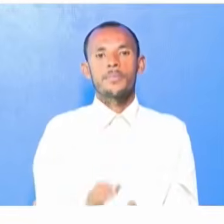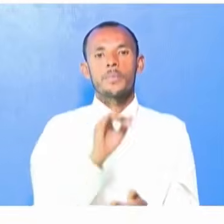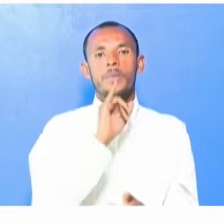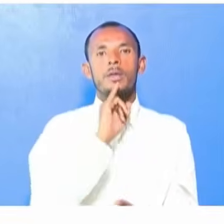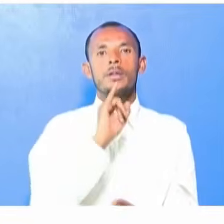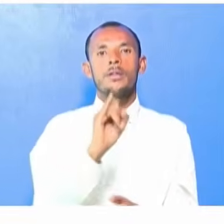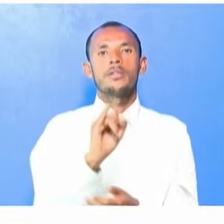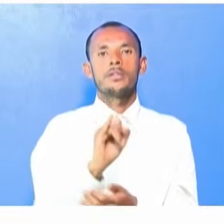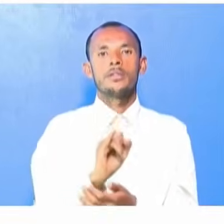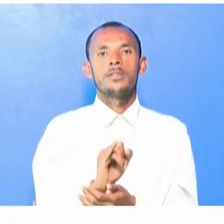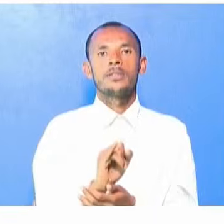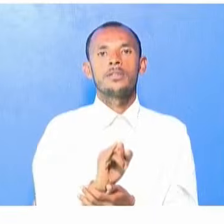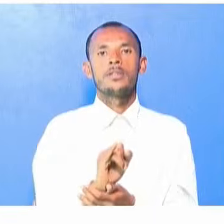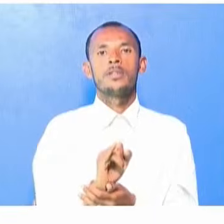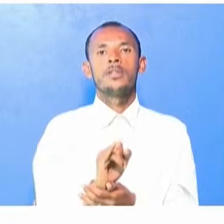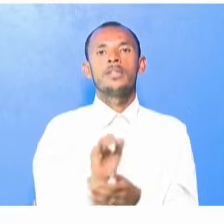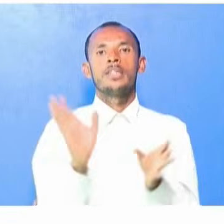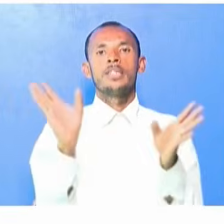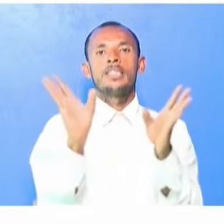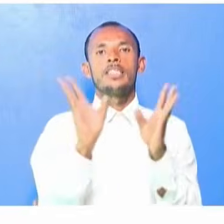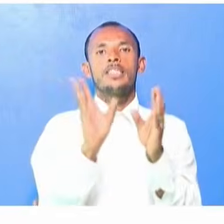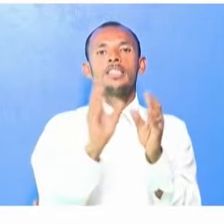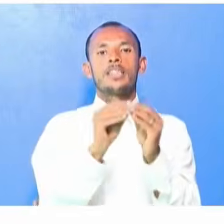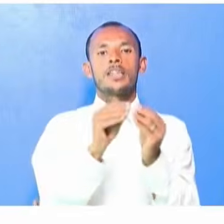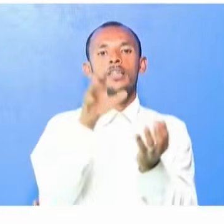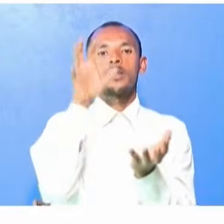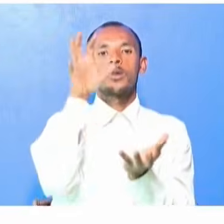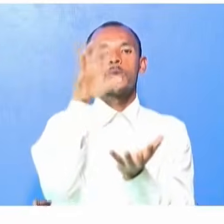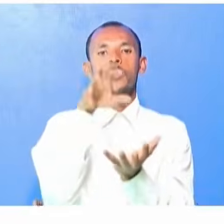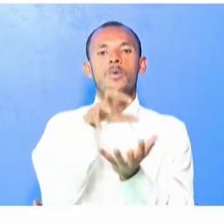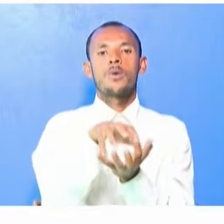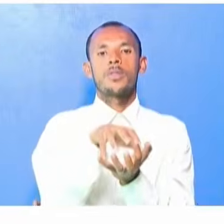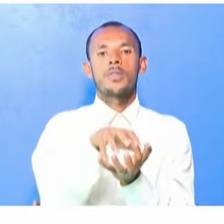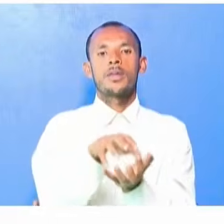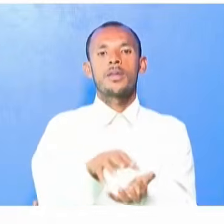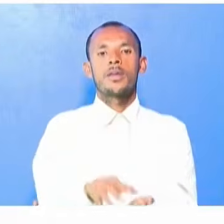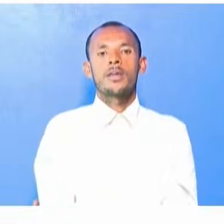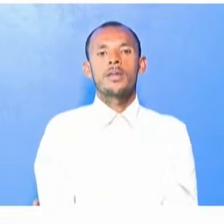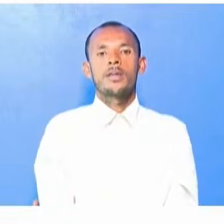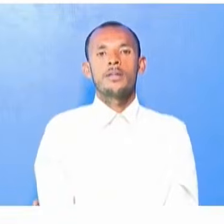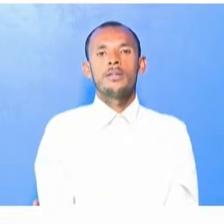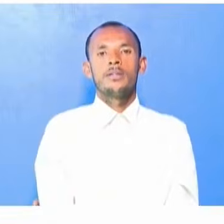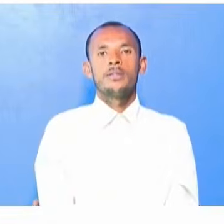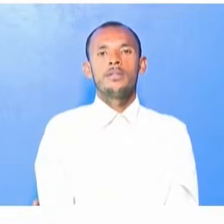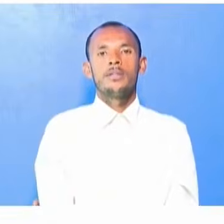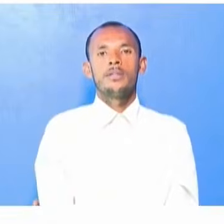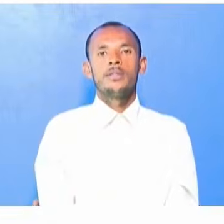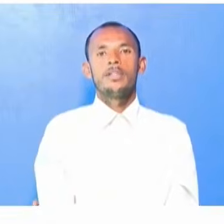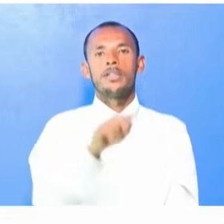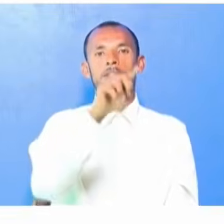is the set containing, integer is the set